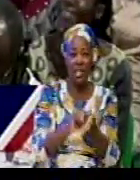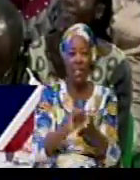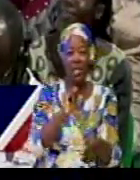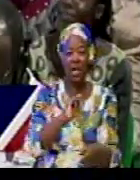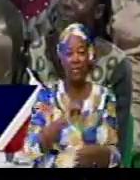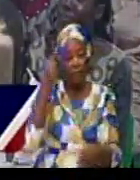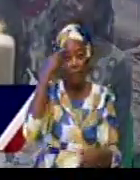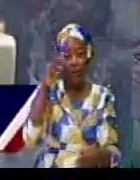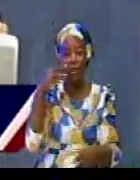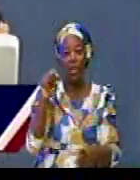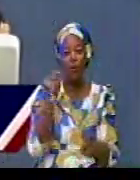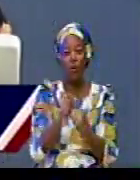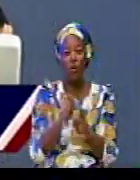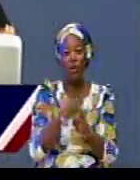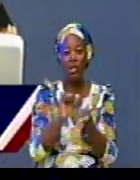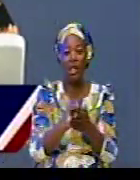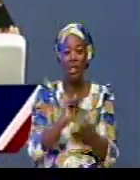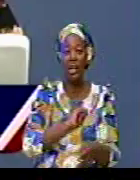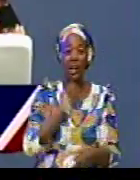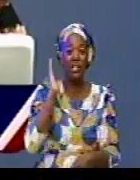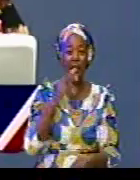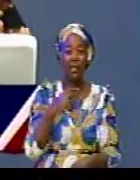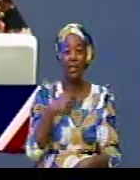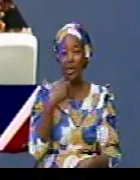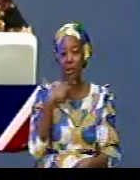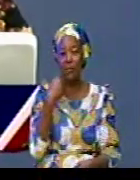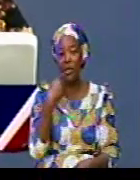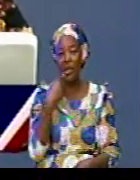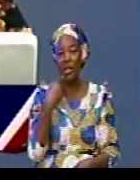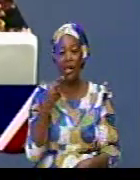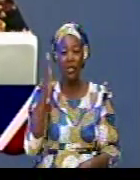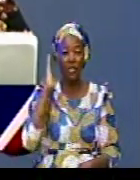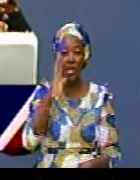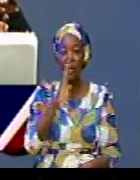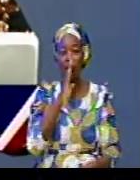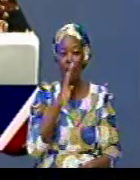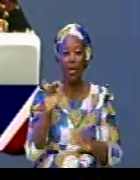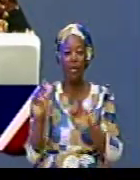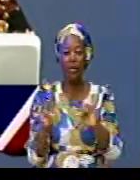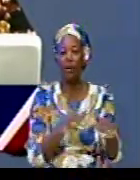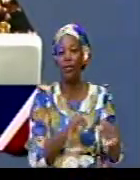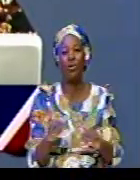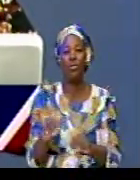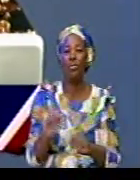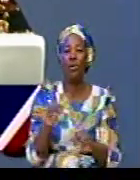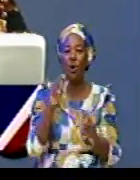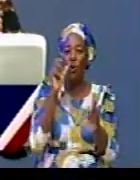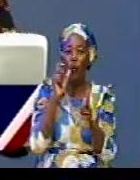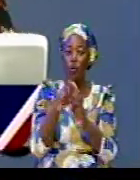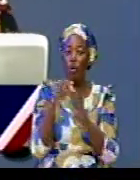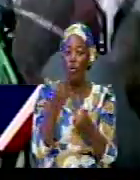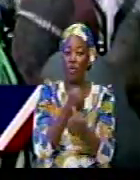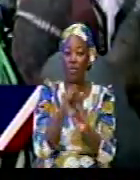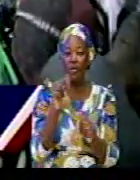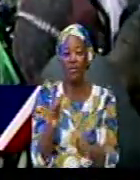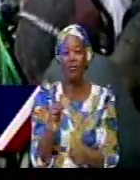But the word that I shall speak shall be done.